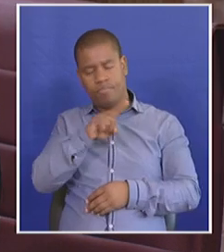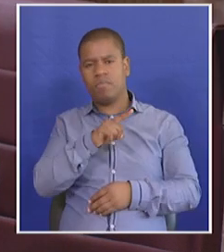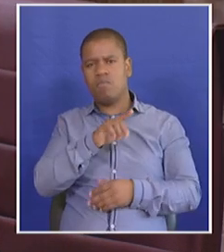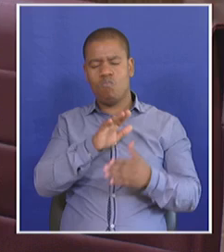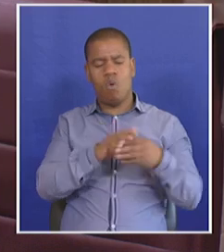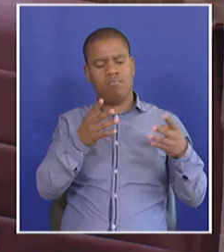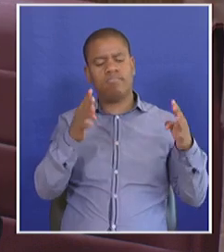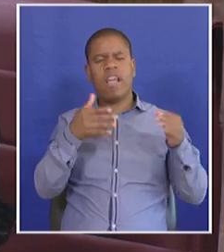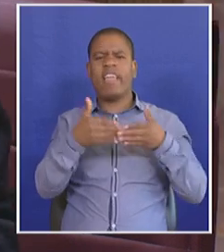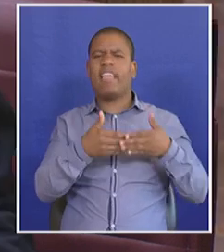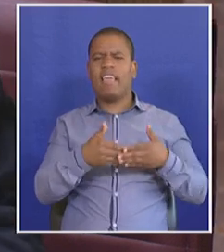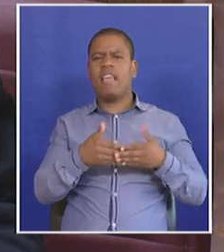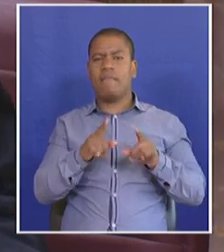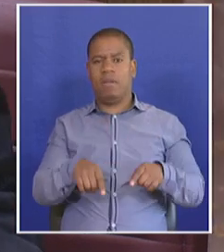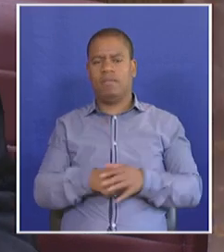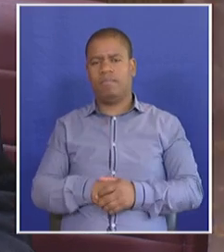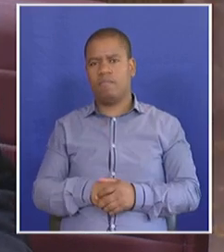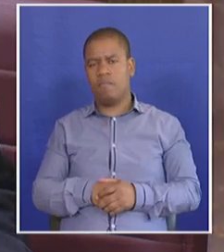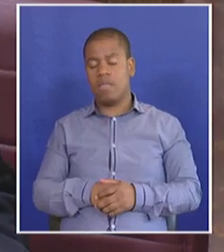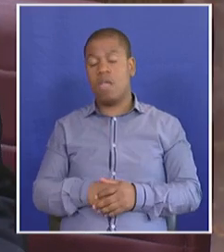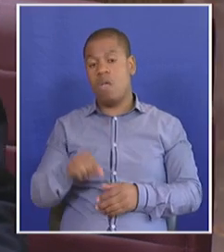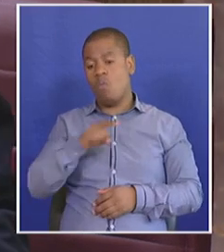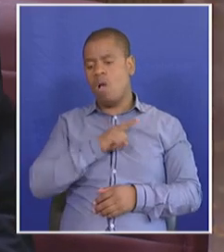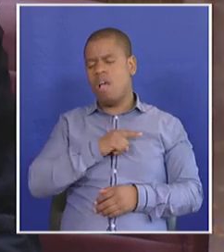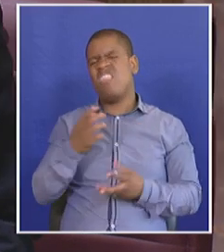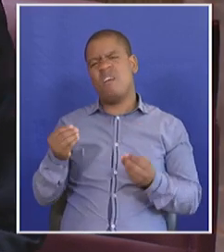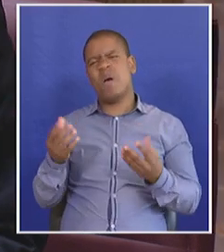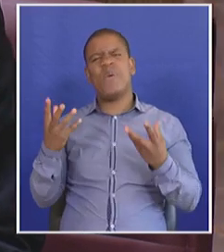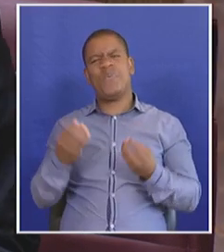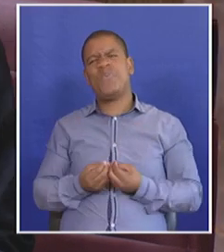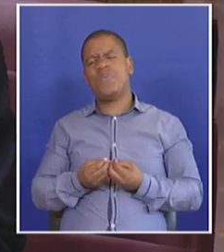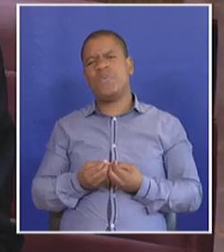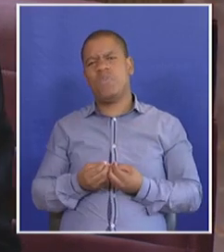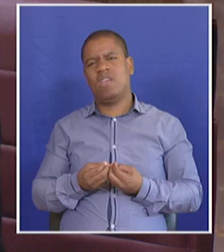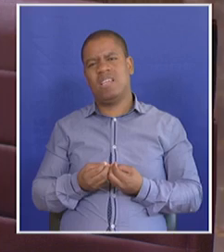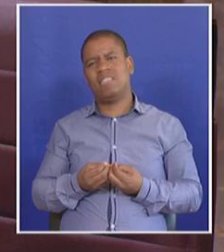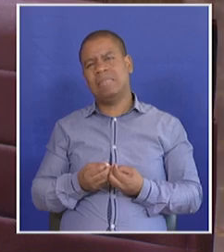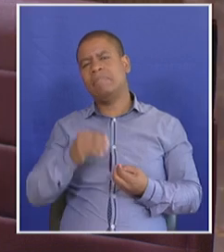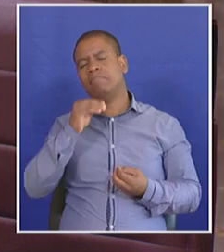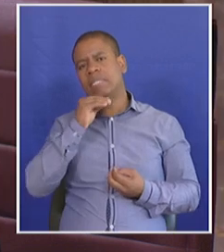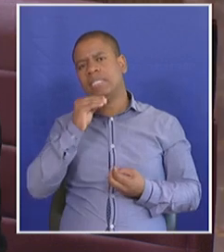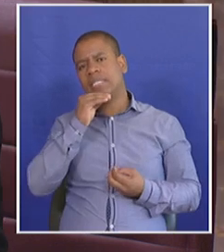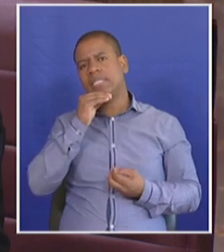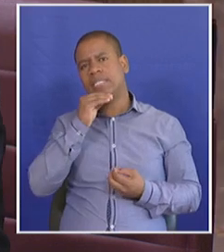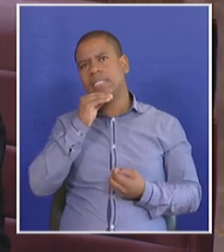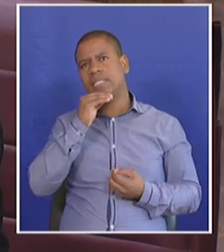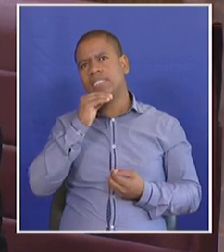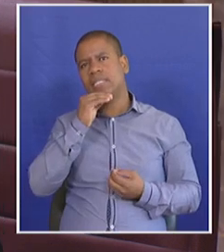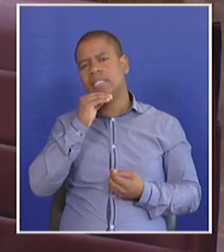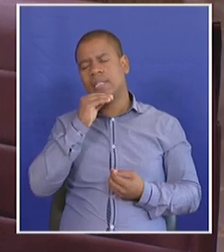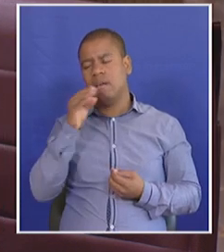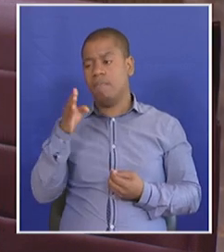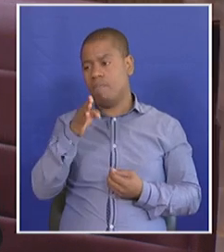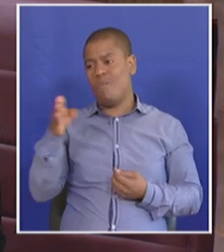care facility. So I think because it's a smallish number, it means that it's only those that